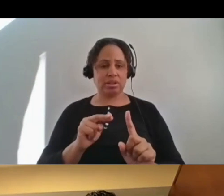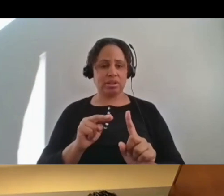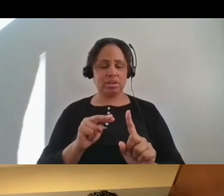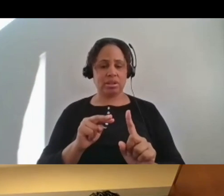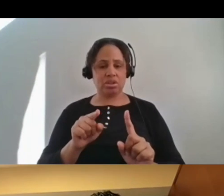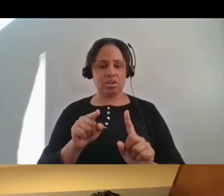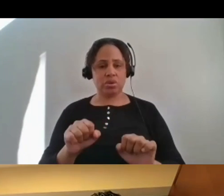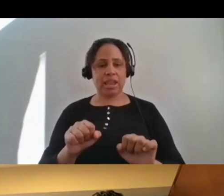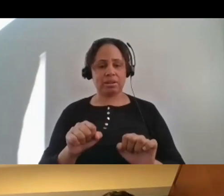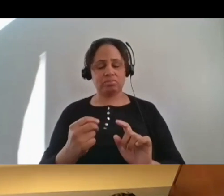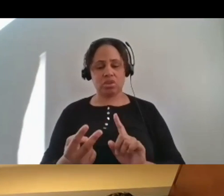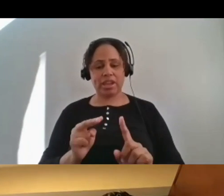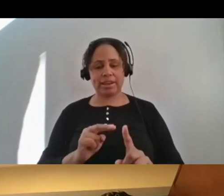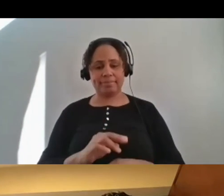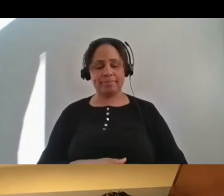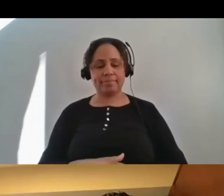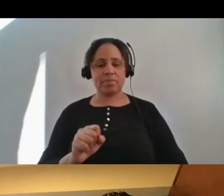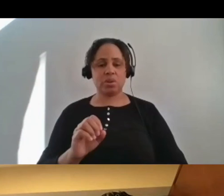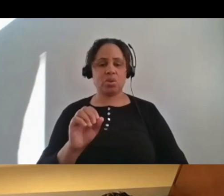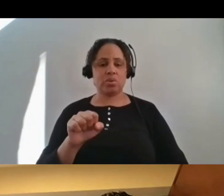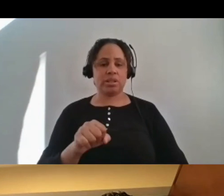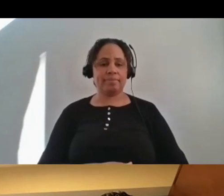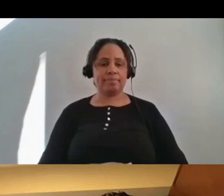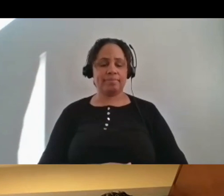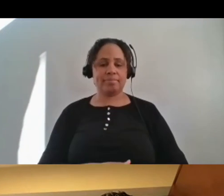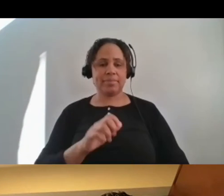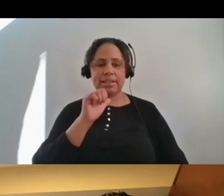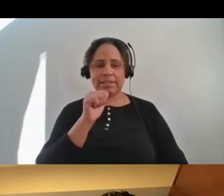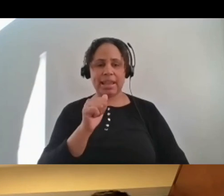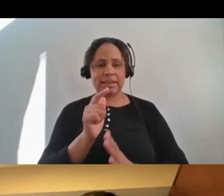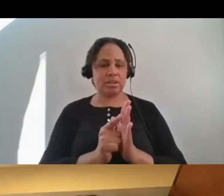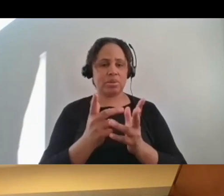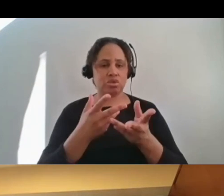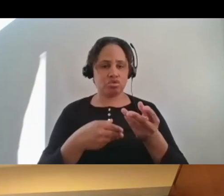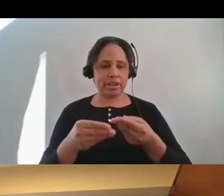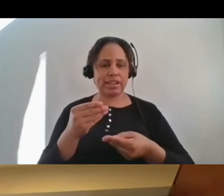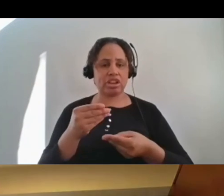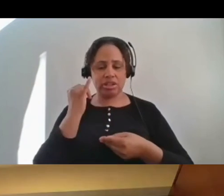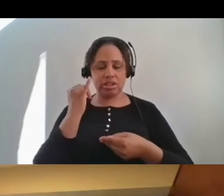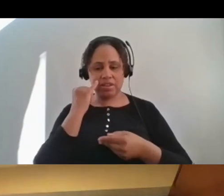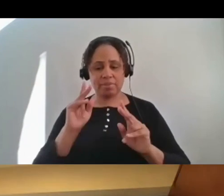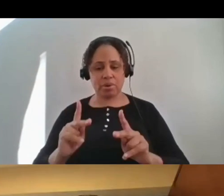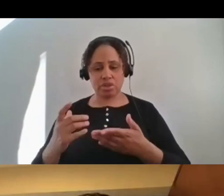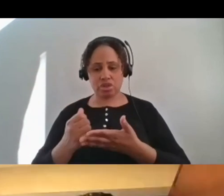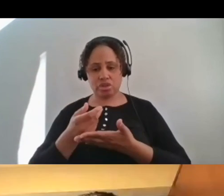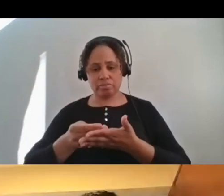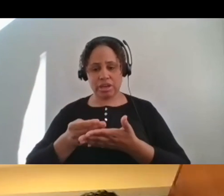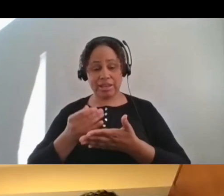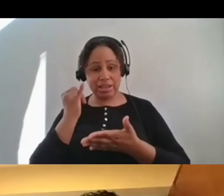possibly look at it from. So yeah, it's not a legitimate transaction. If somebody took money for it, they have to return that